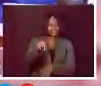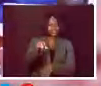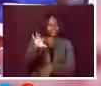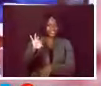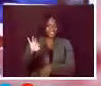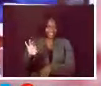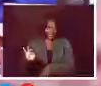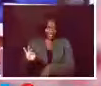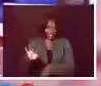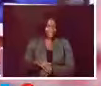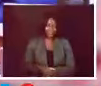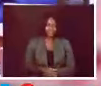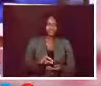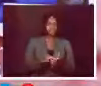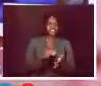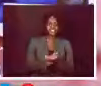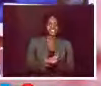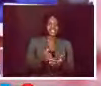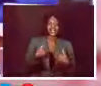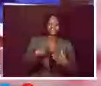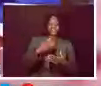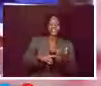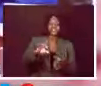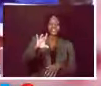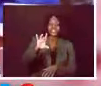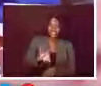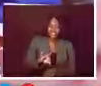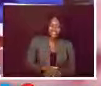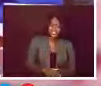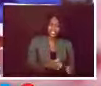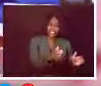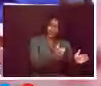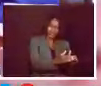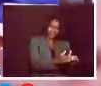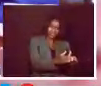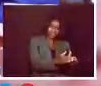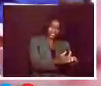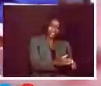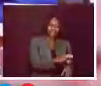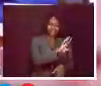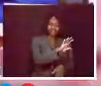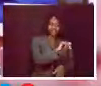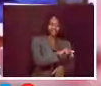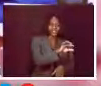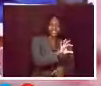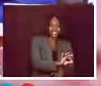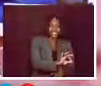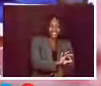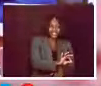7.99, meaning 8. And then the minority were going to have 4.9,